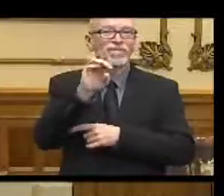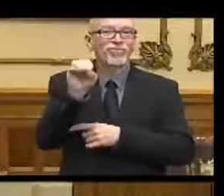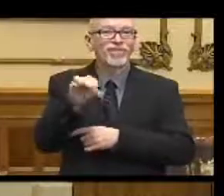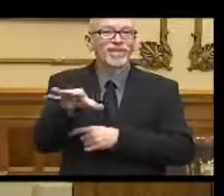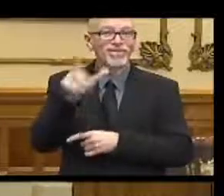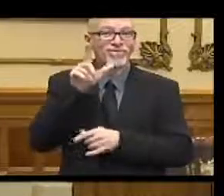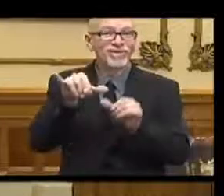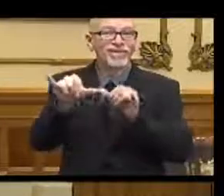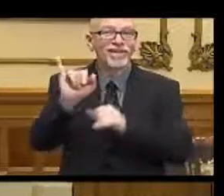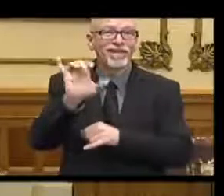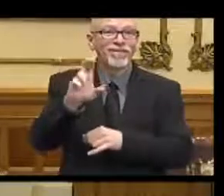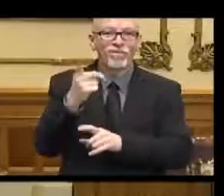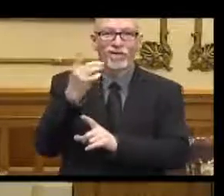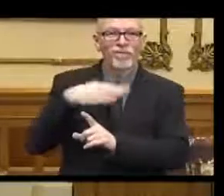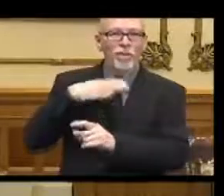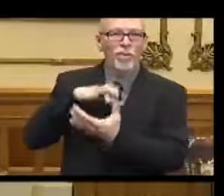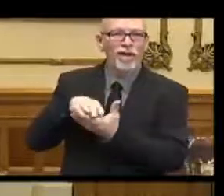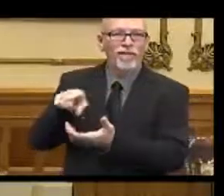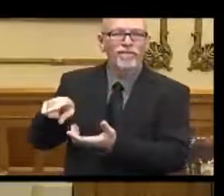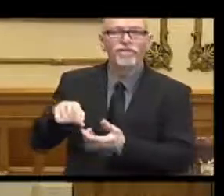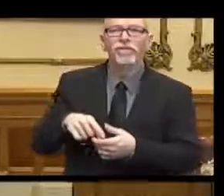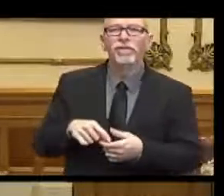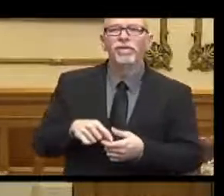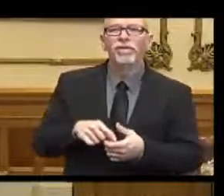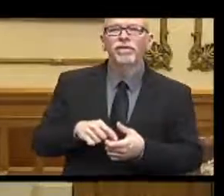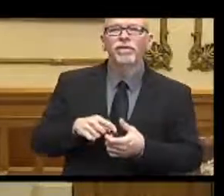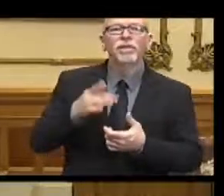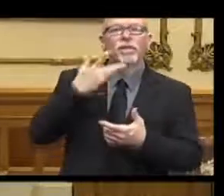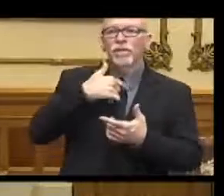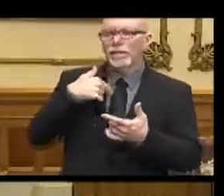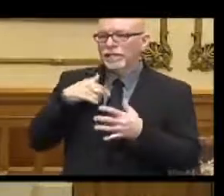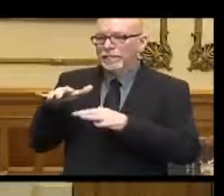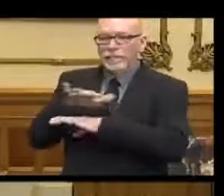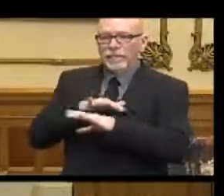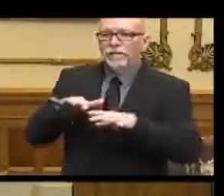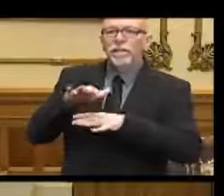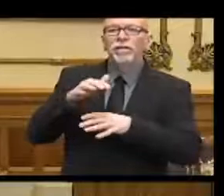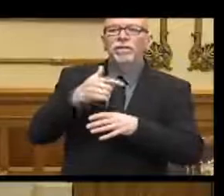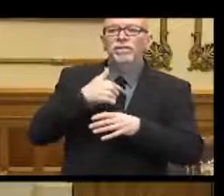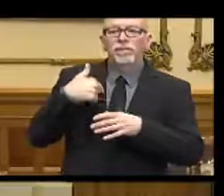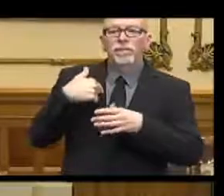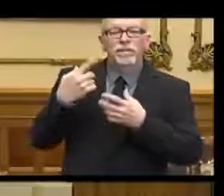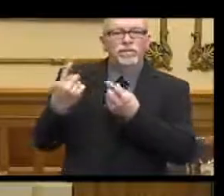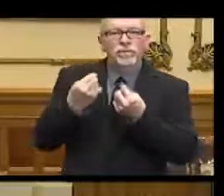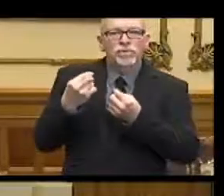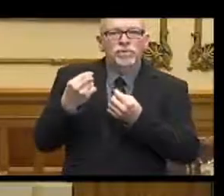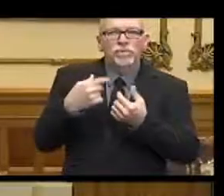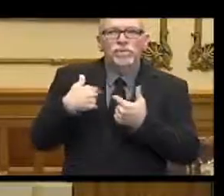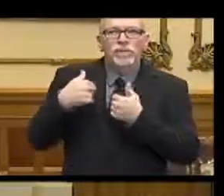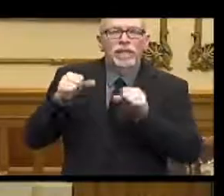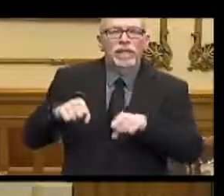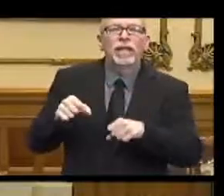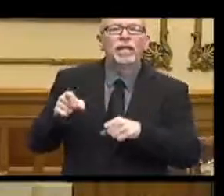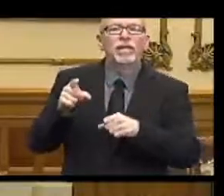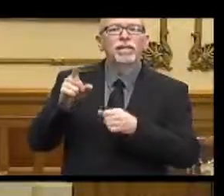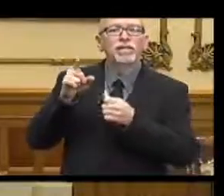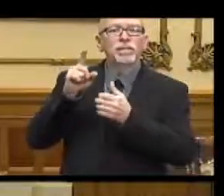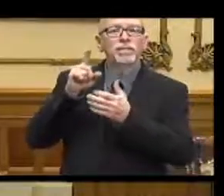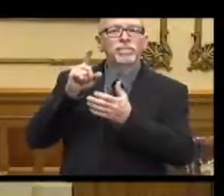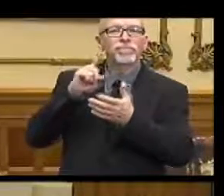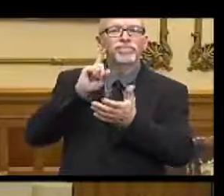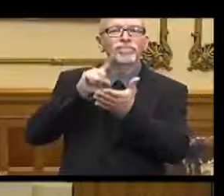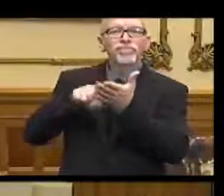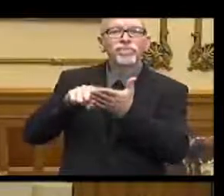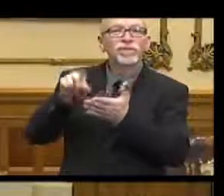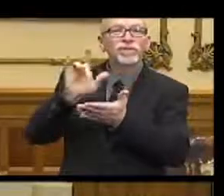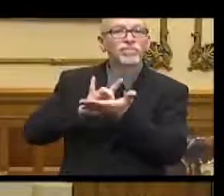ICU. Luckily, we scrambled. We did everything we can. There was an investigational drug that's used